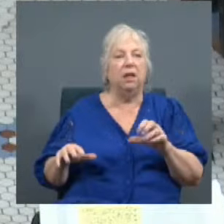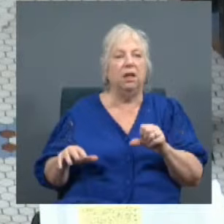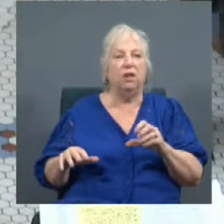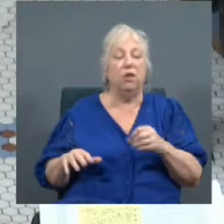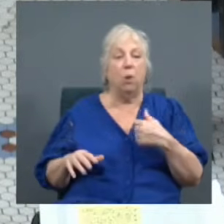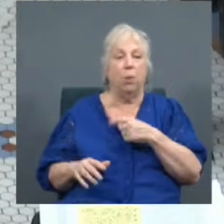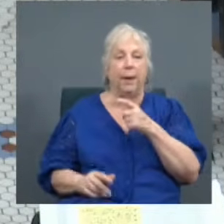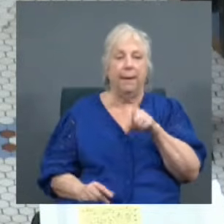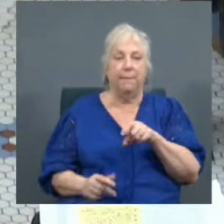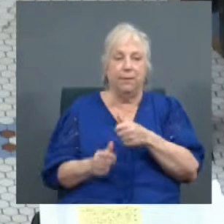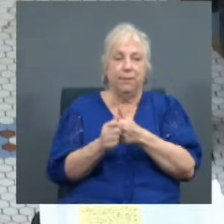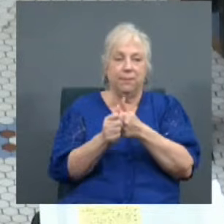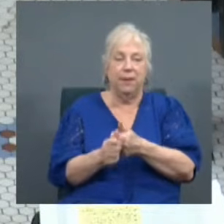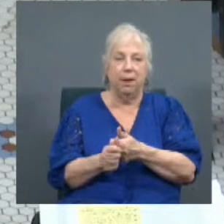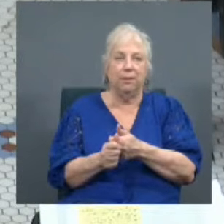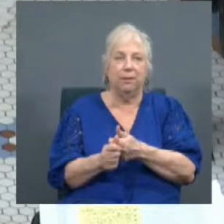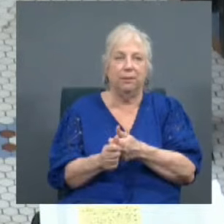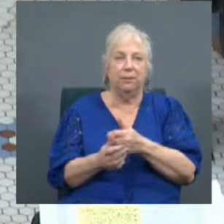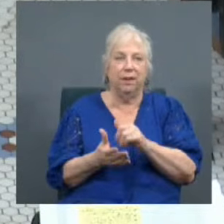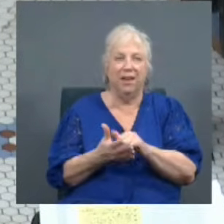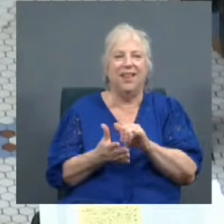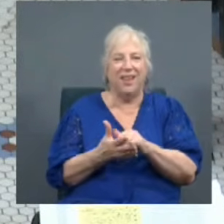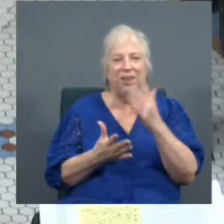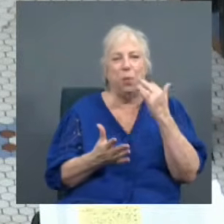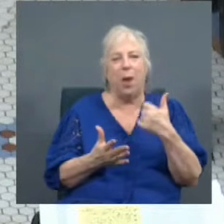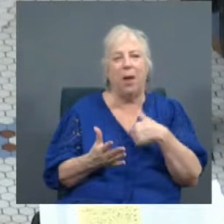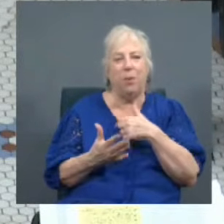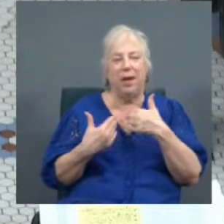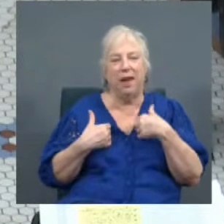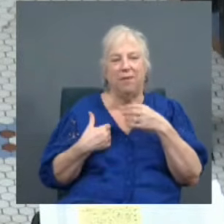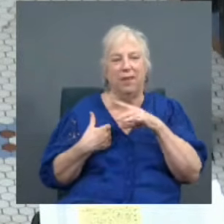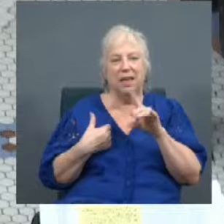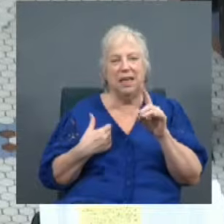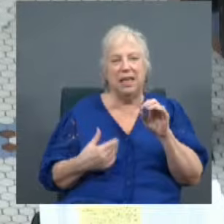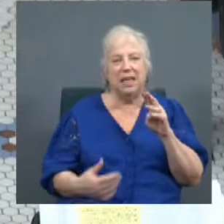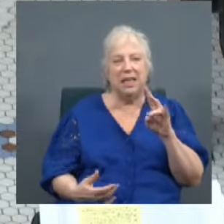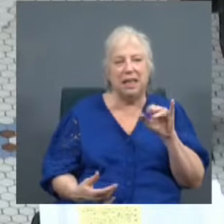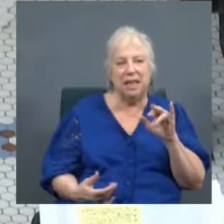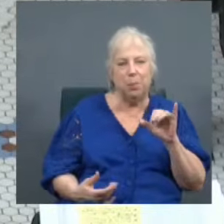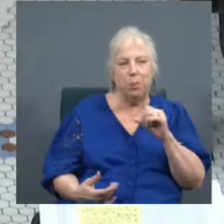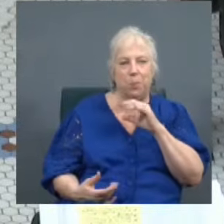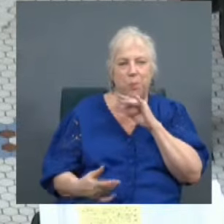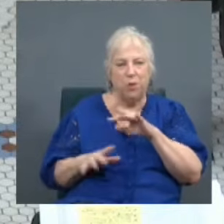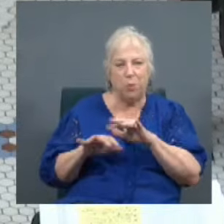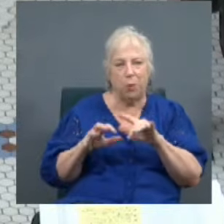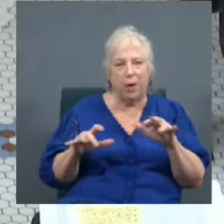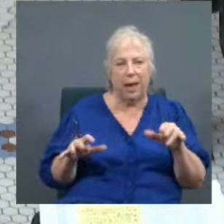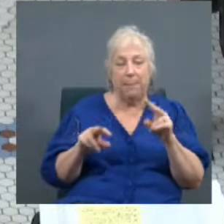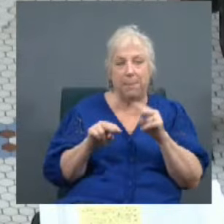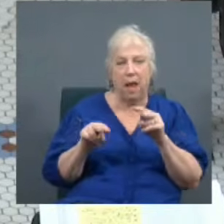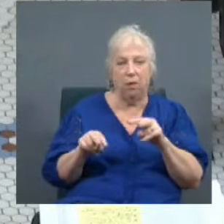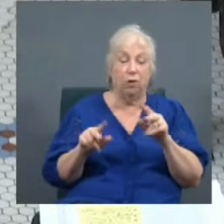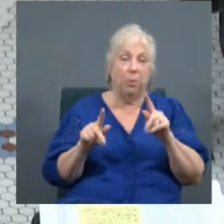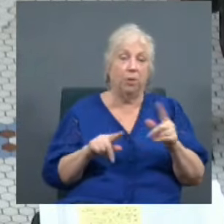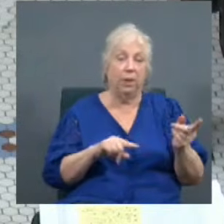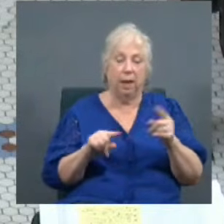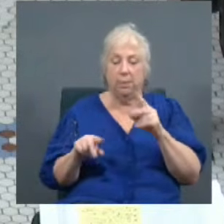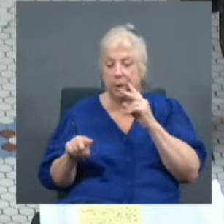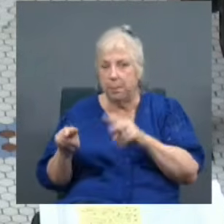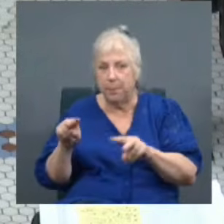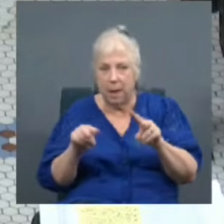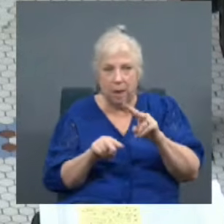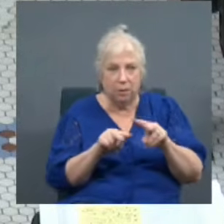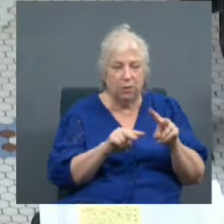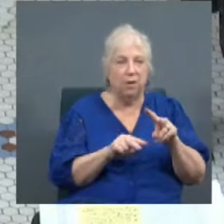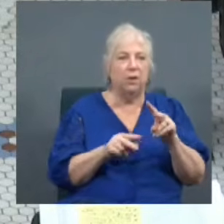we have to follow that. That's why we have the debris monitor, the contractor that comes and does the monitoring and all that stuff. So